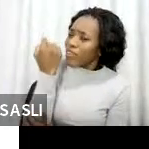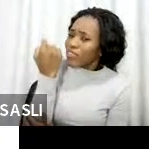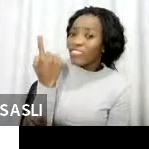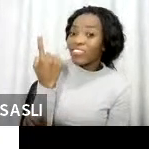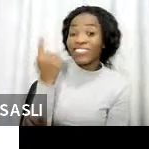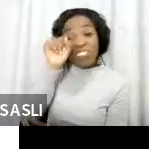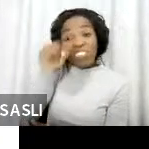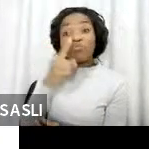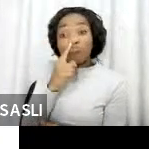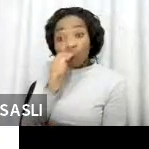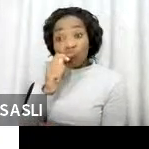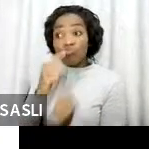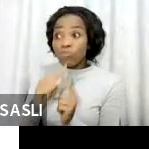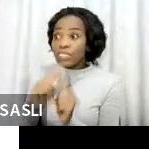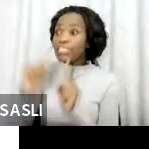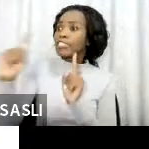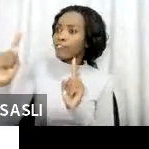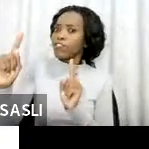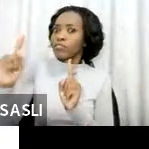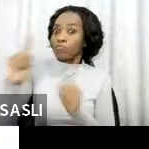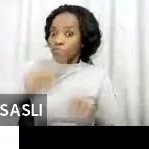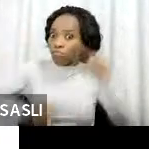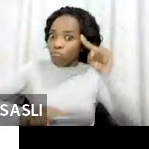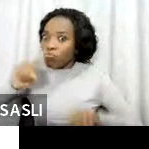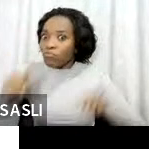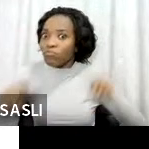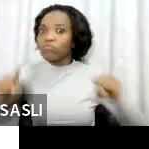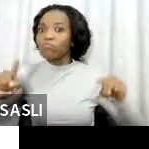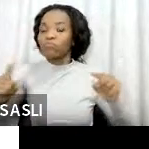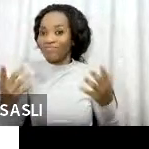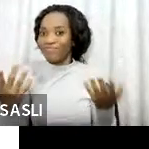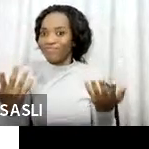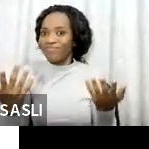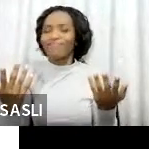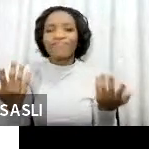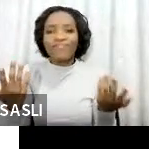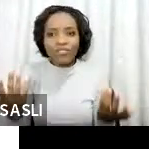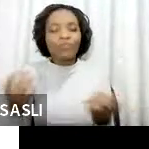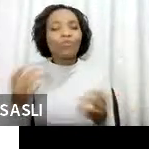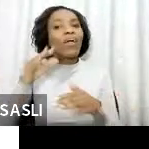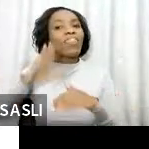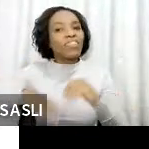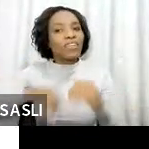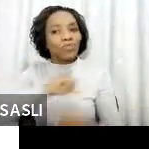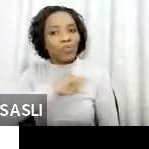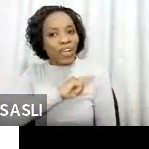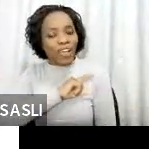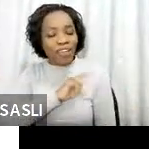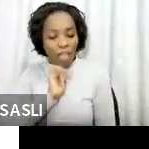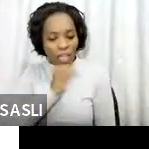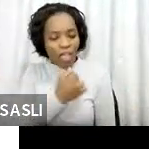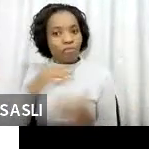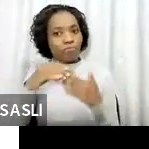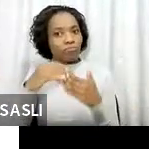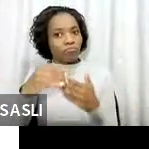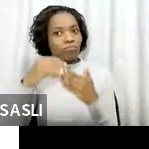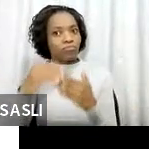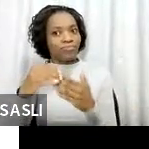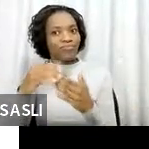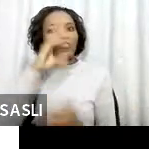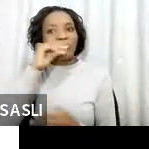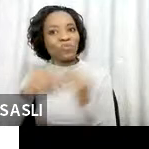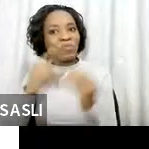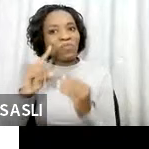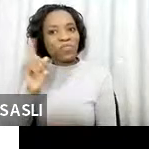difference brings great diversity. That's why our leaders have been also talking about Rainbow Nation.